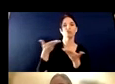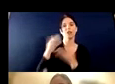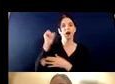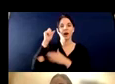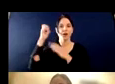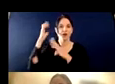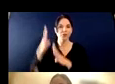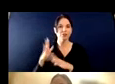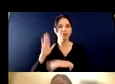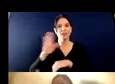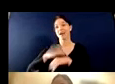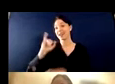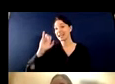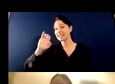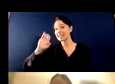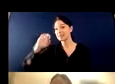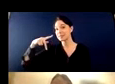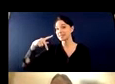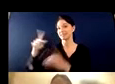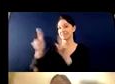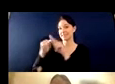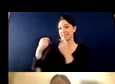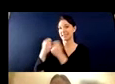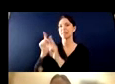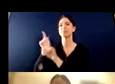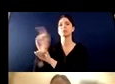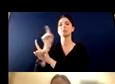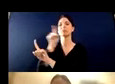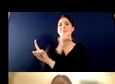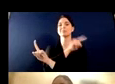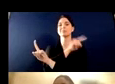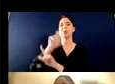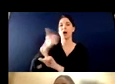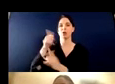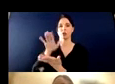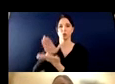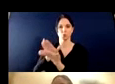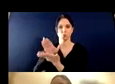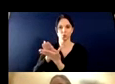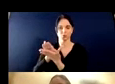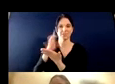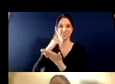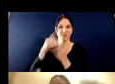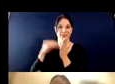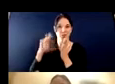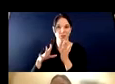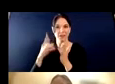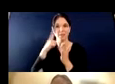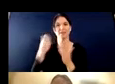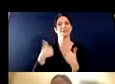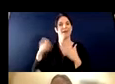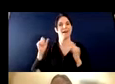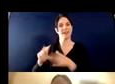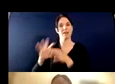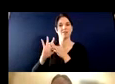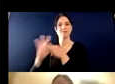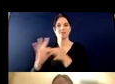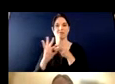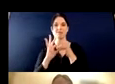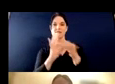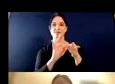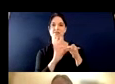on IEP teams for students at other schools because in that capacity, I get to collaborate with other educators